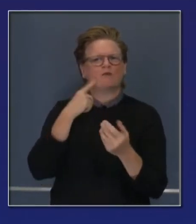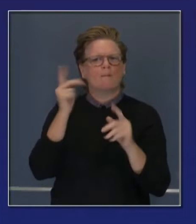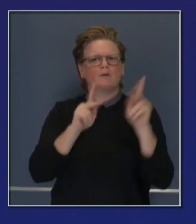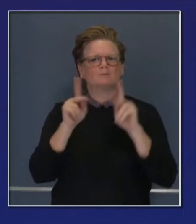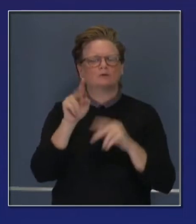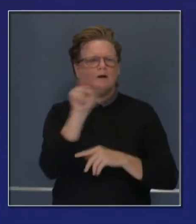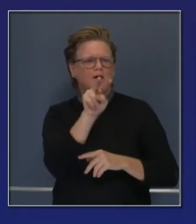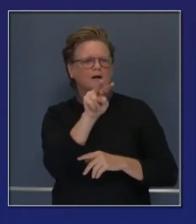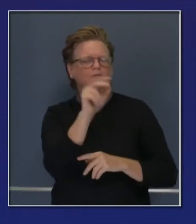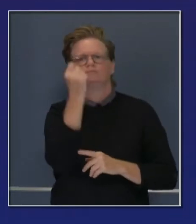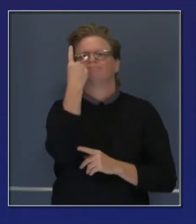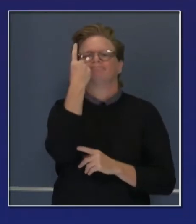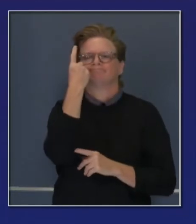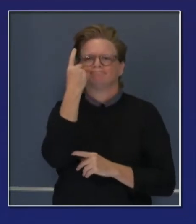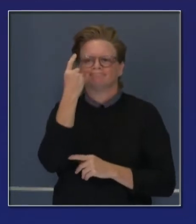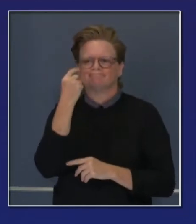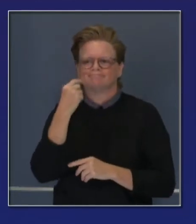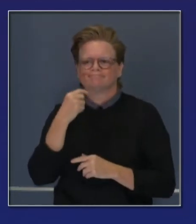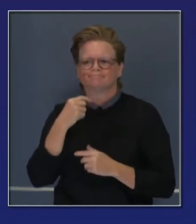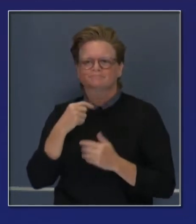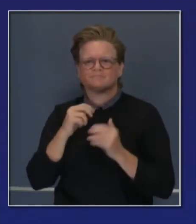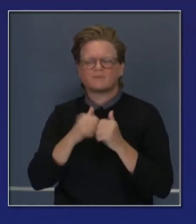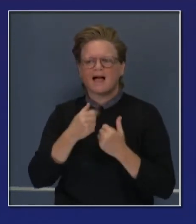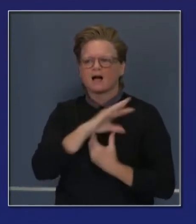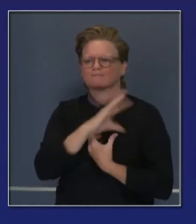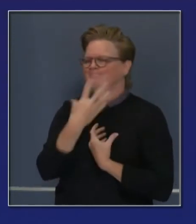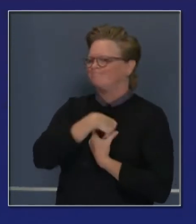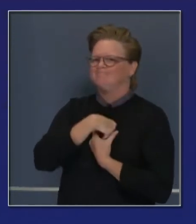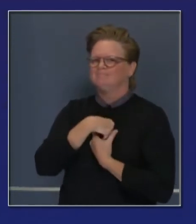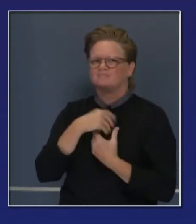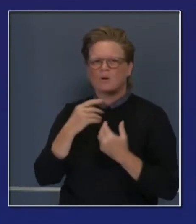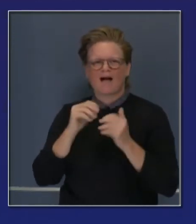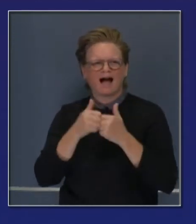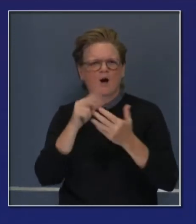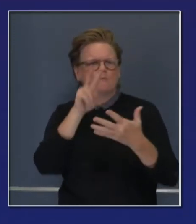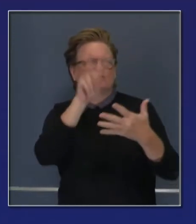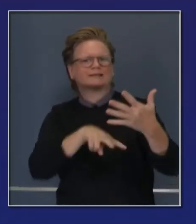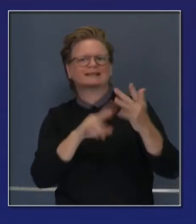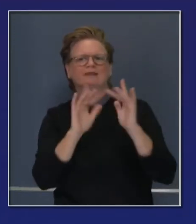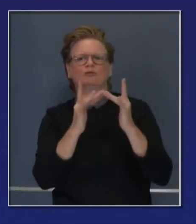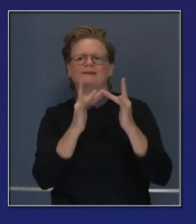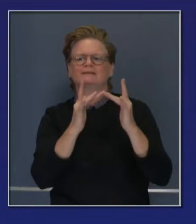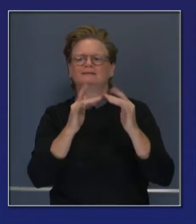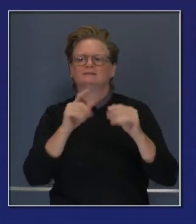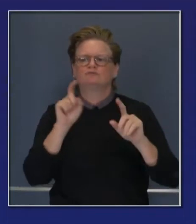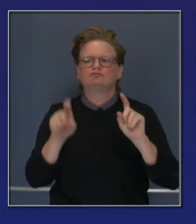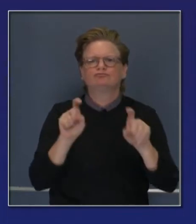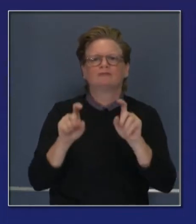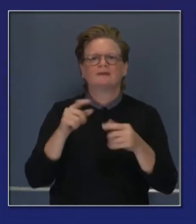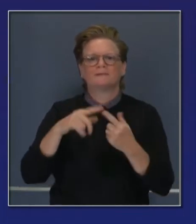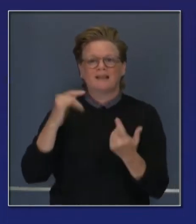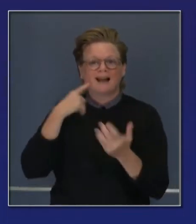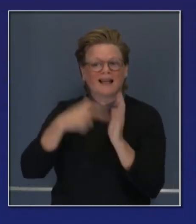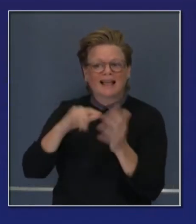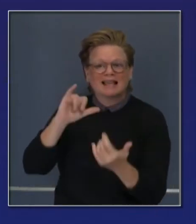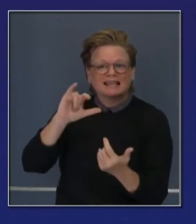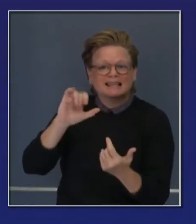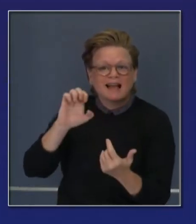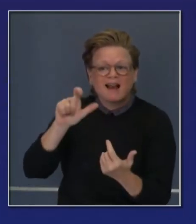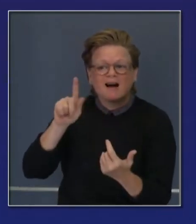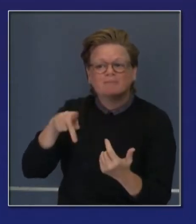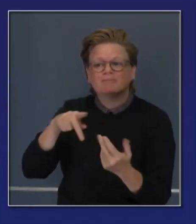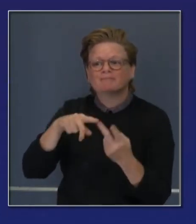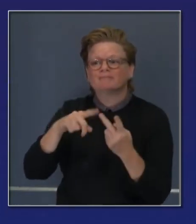provide themselves information. And what I mean by that, Yelp being a perfect example of a platform where you can provide the